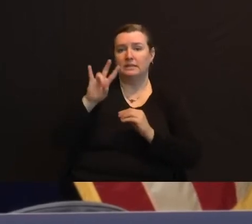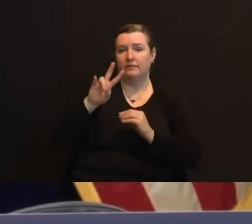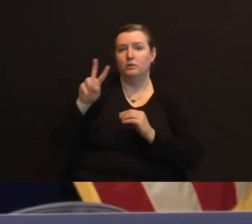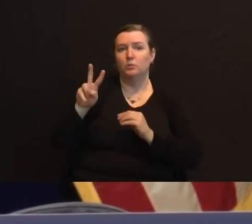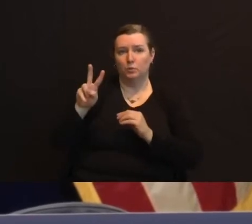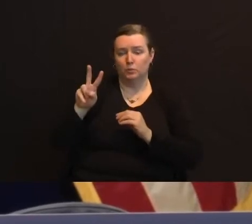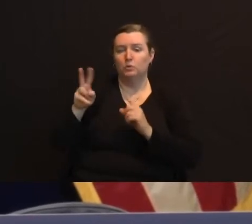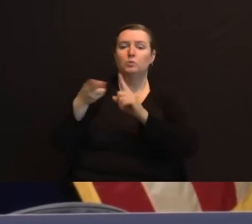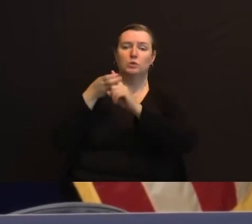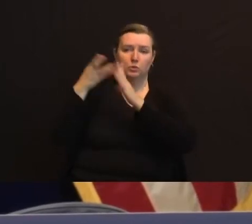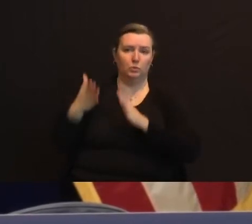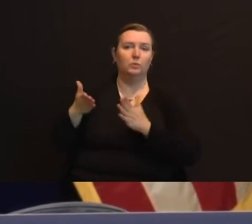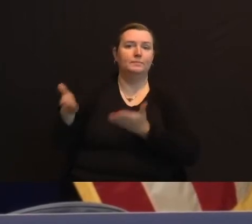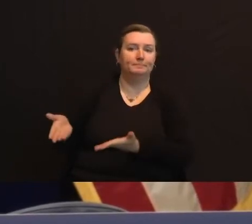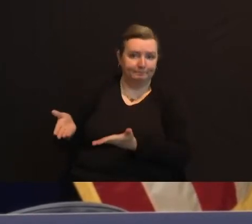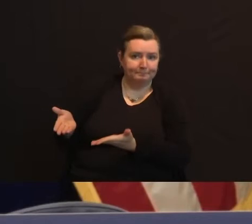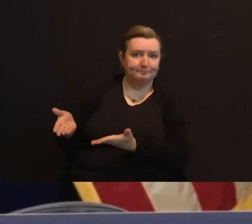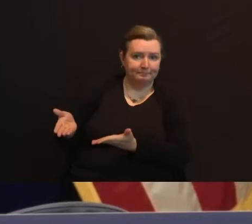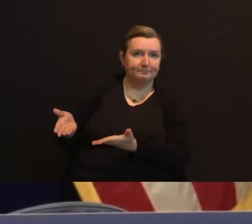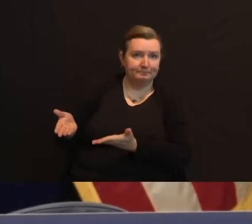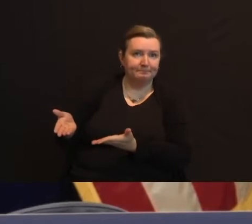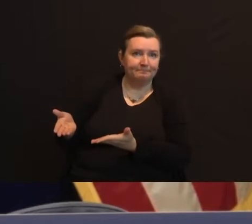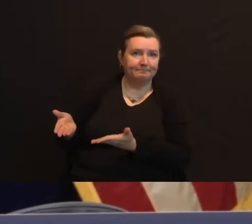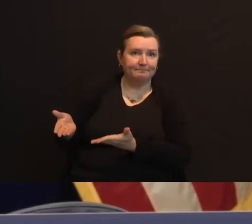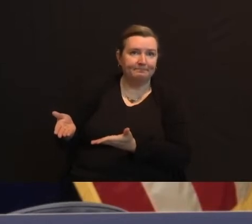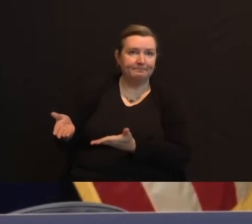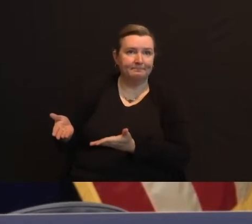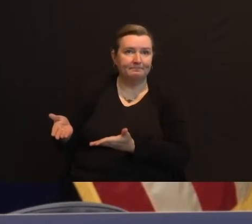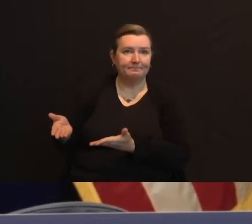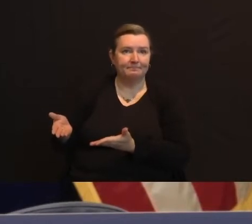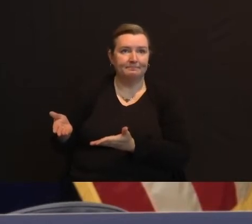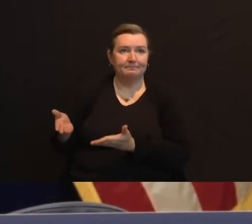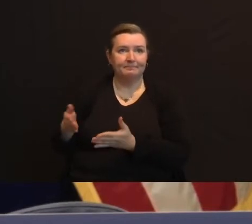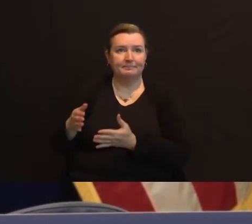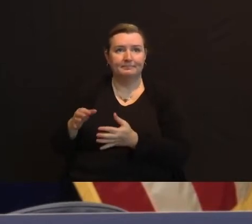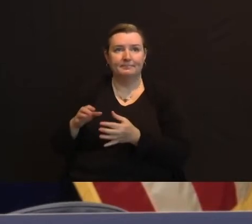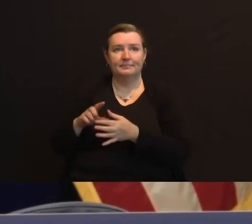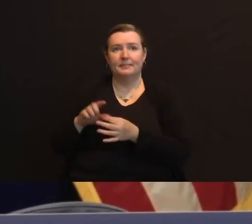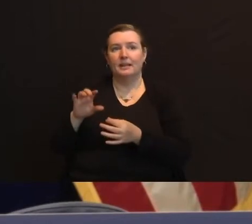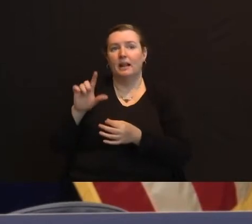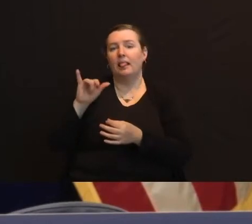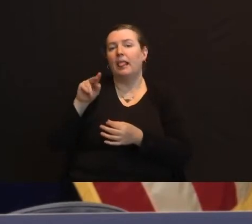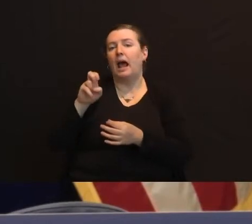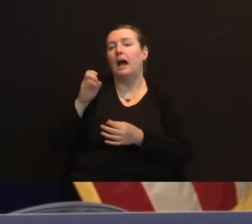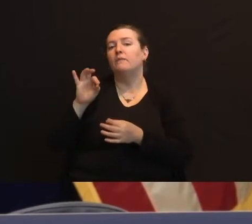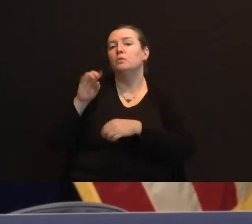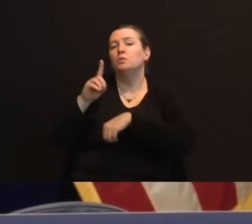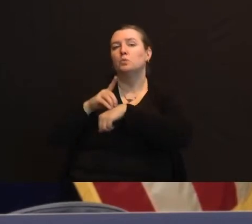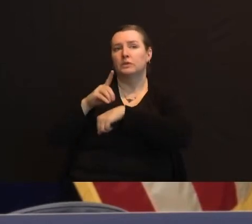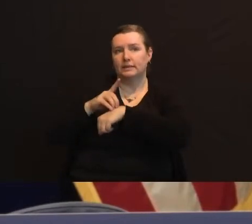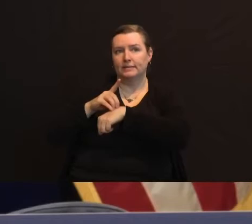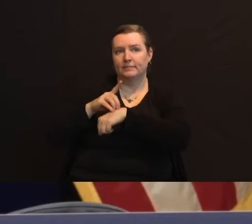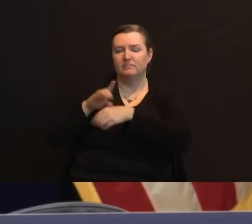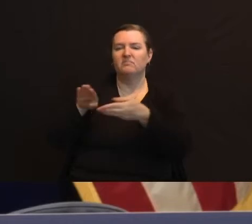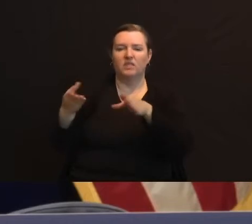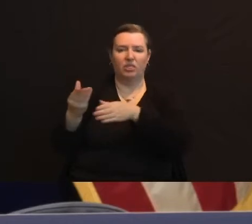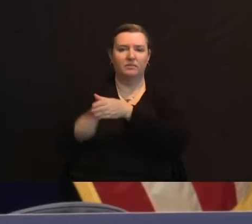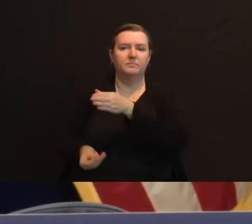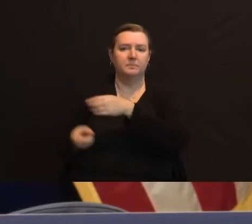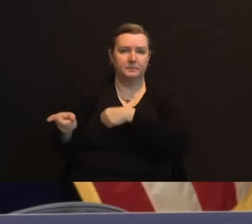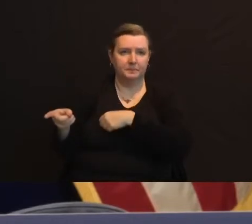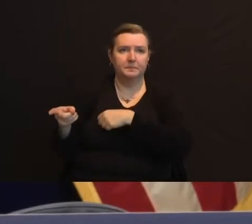there. And as far as their question with regard to line of duty death, unlike other academies, we do not swear our recruits in at the